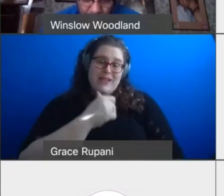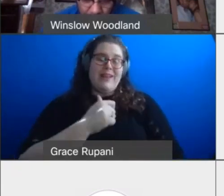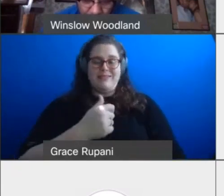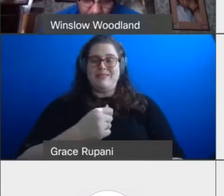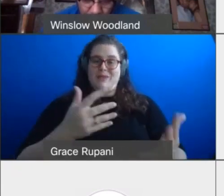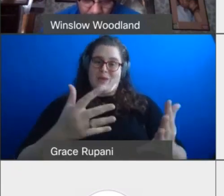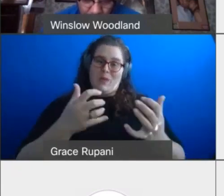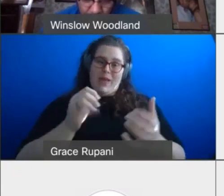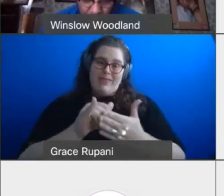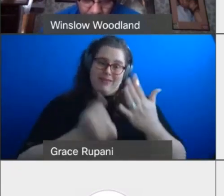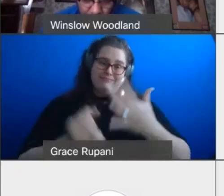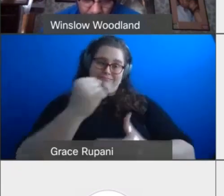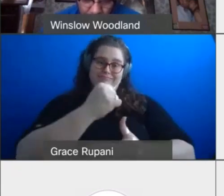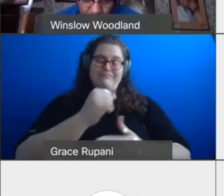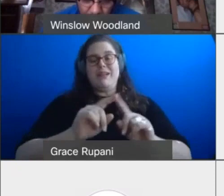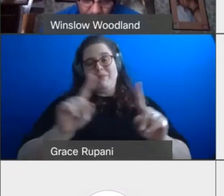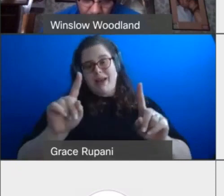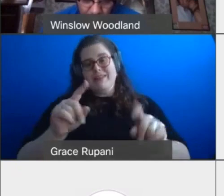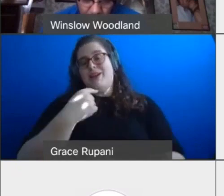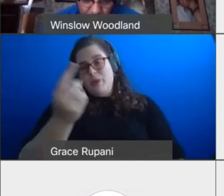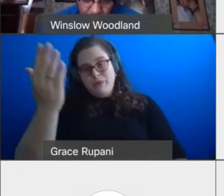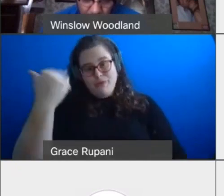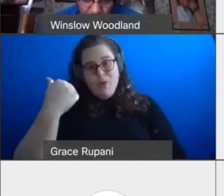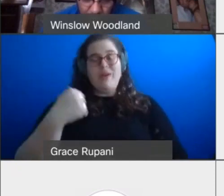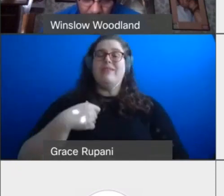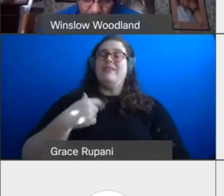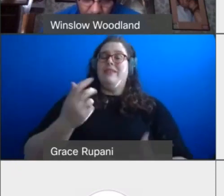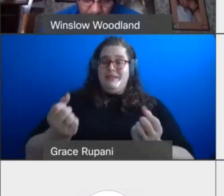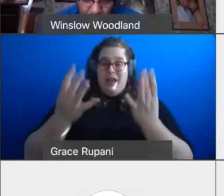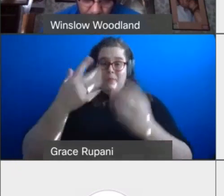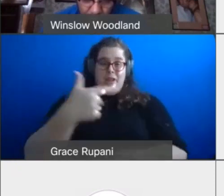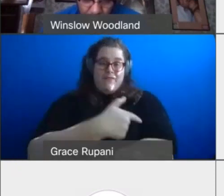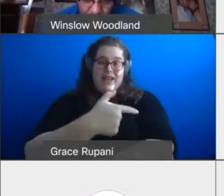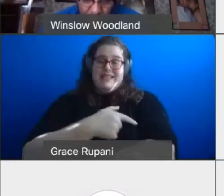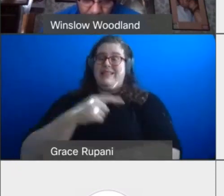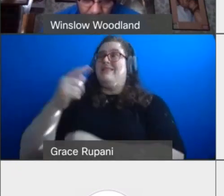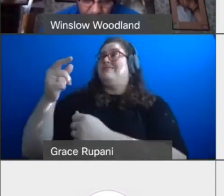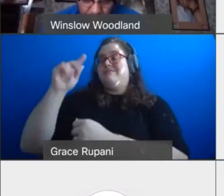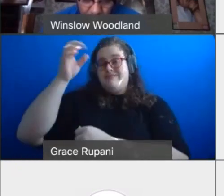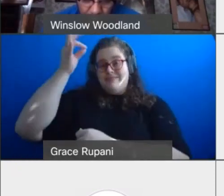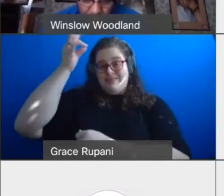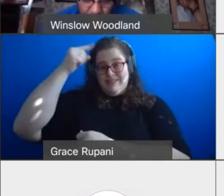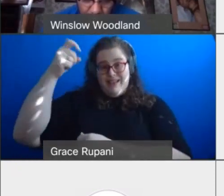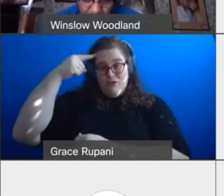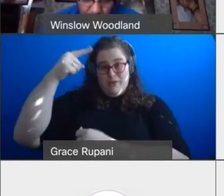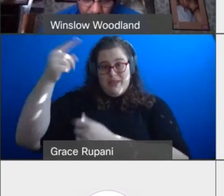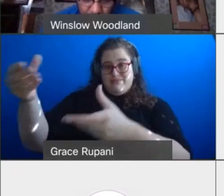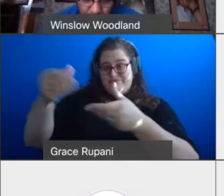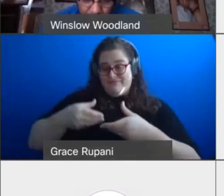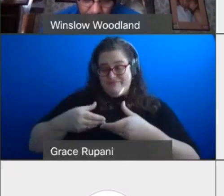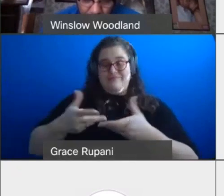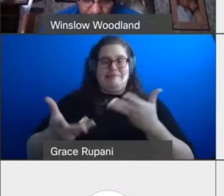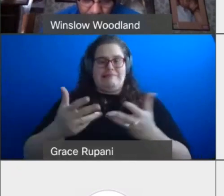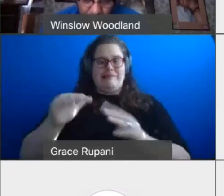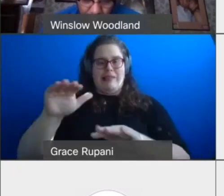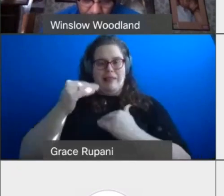as I said before, you know, the limited supply that comes to the city regularly from the federal government does have an